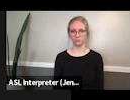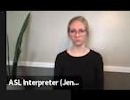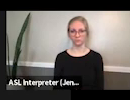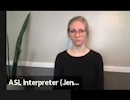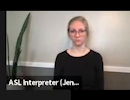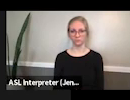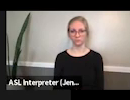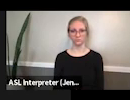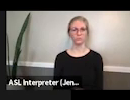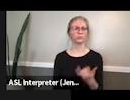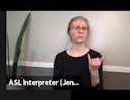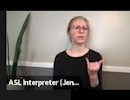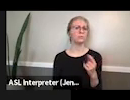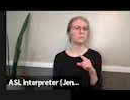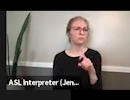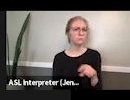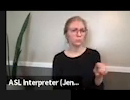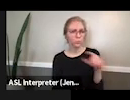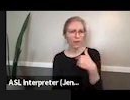any question.